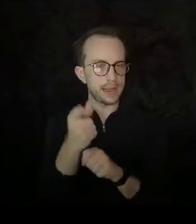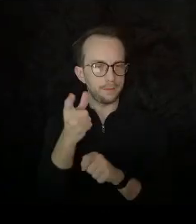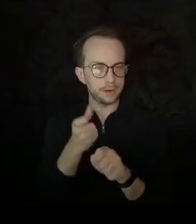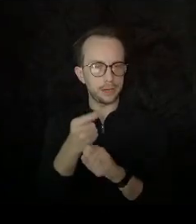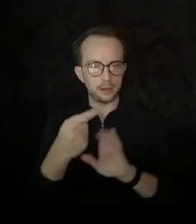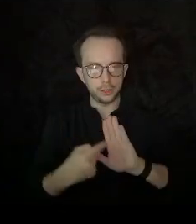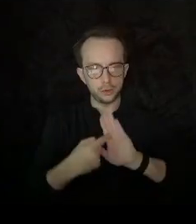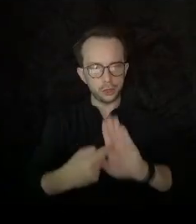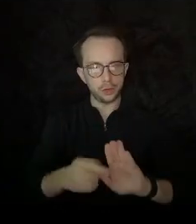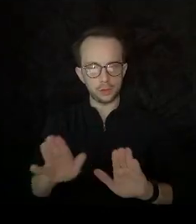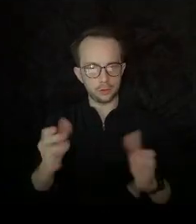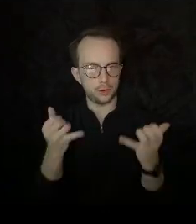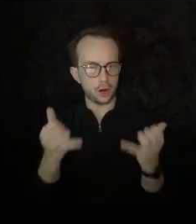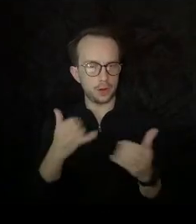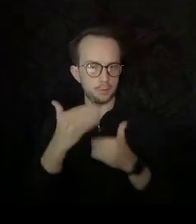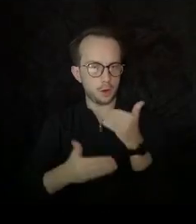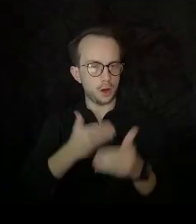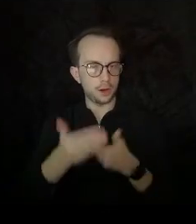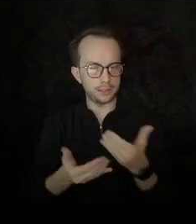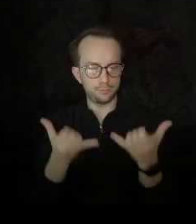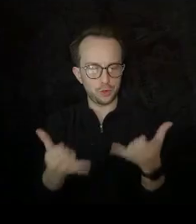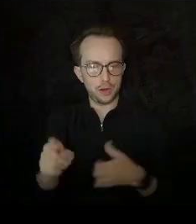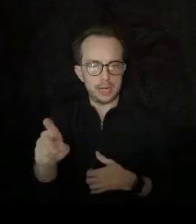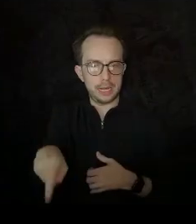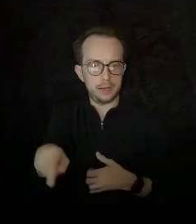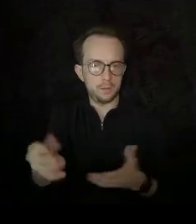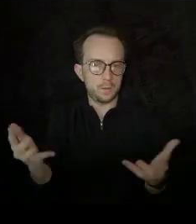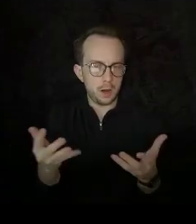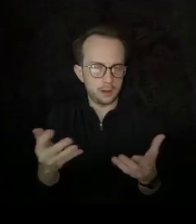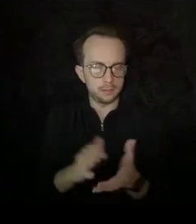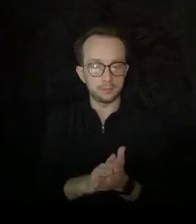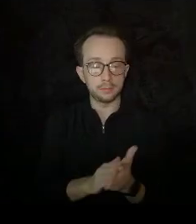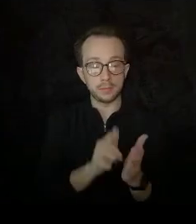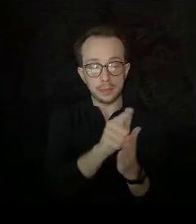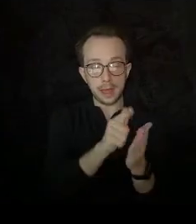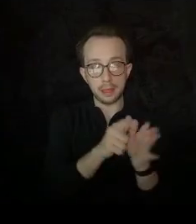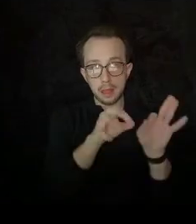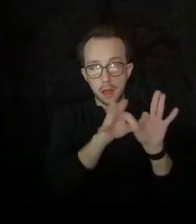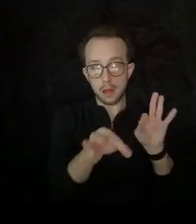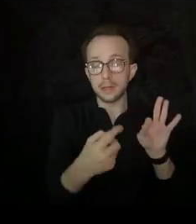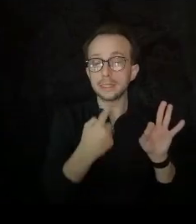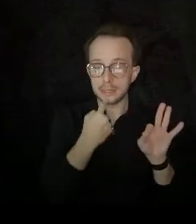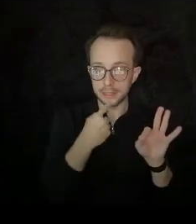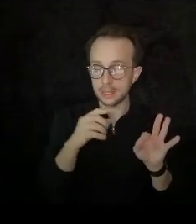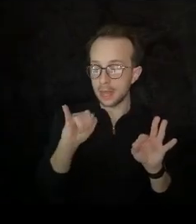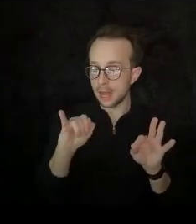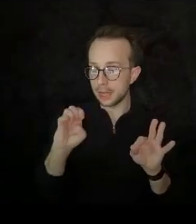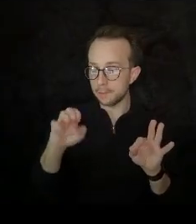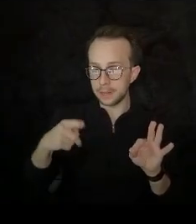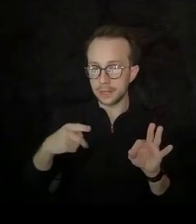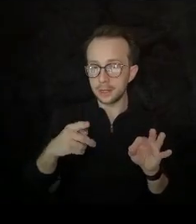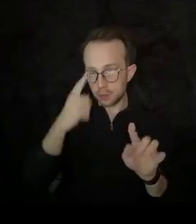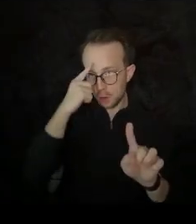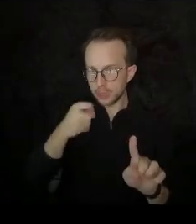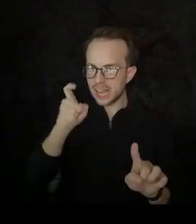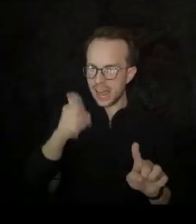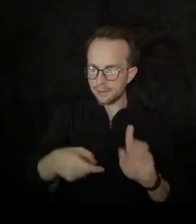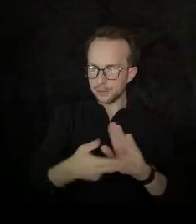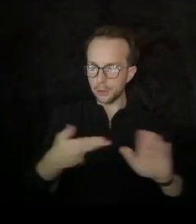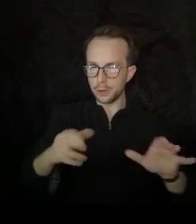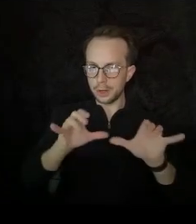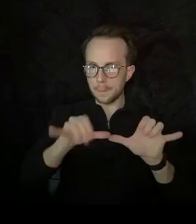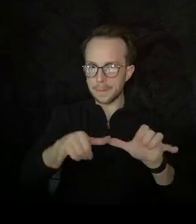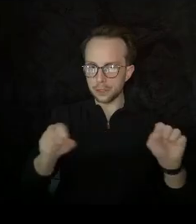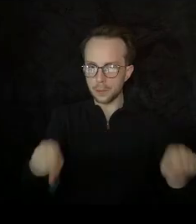child's progress and current needs. The law says IEP goals must be measurable. This means